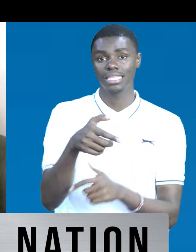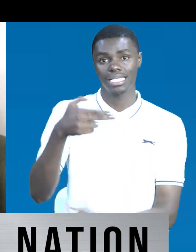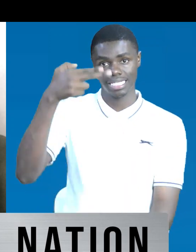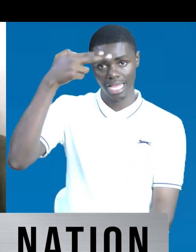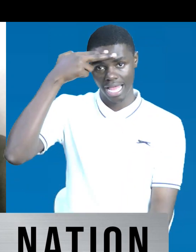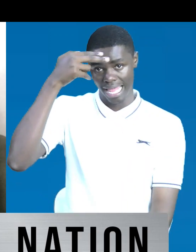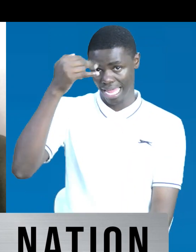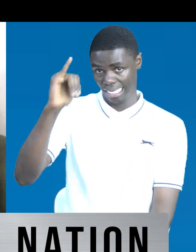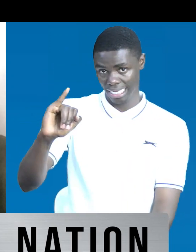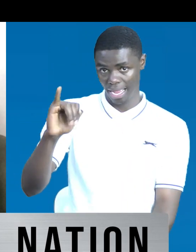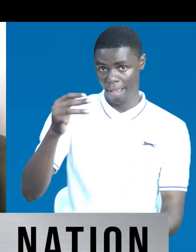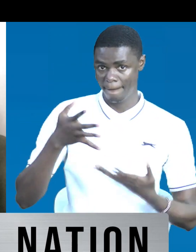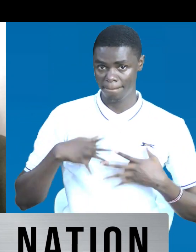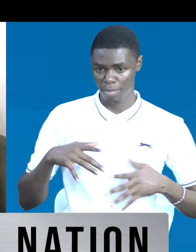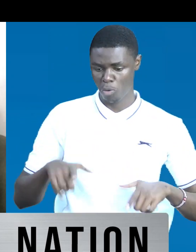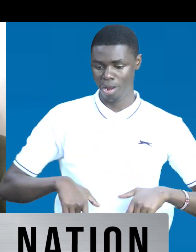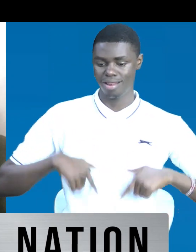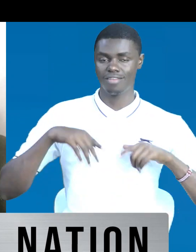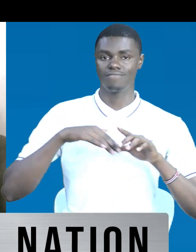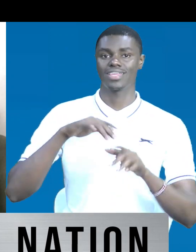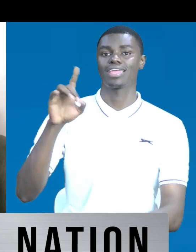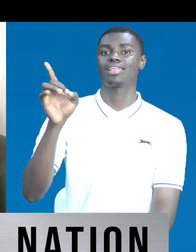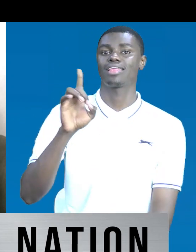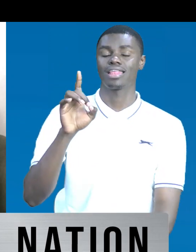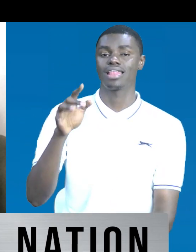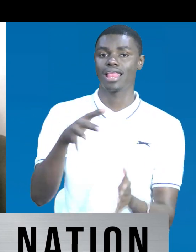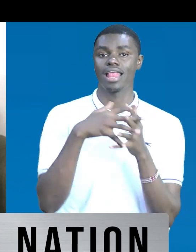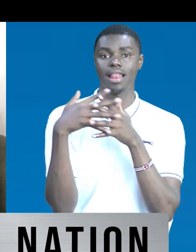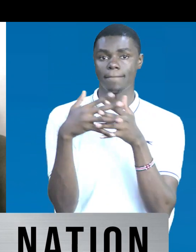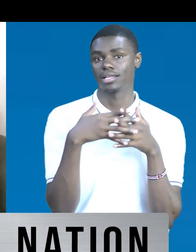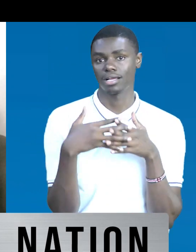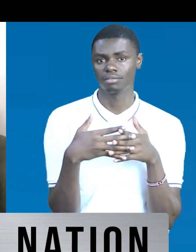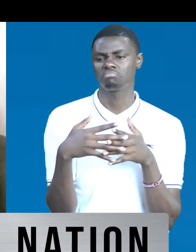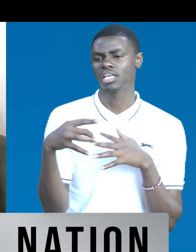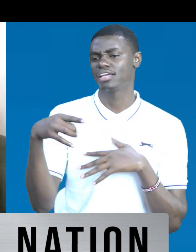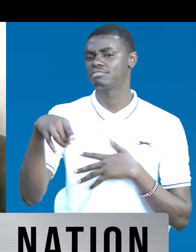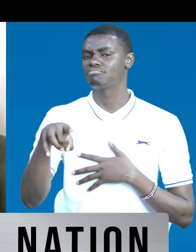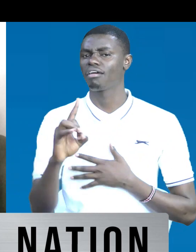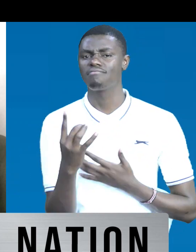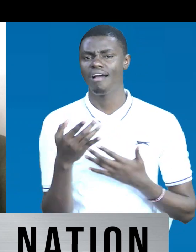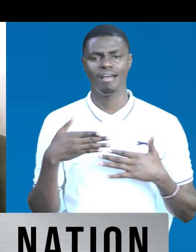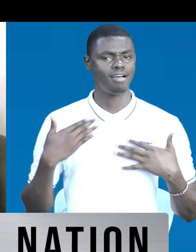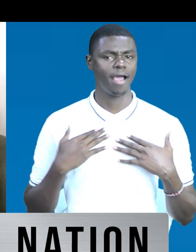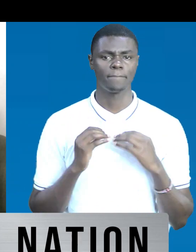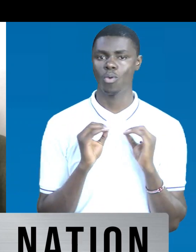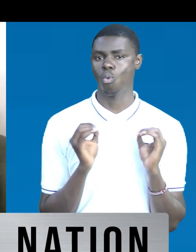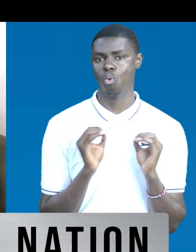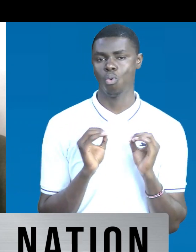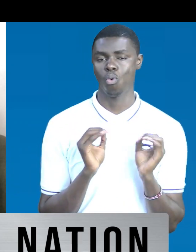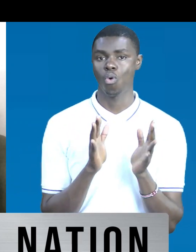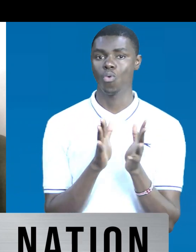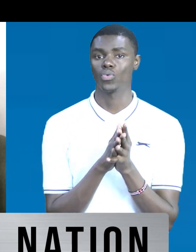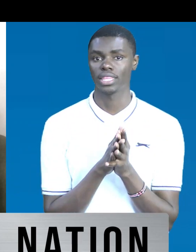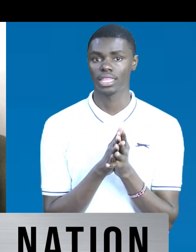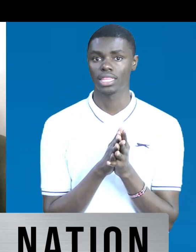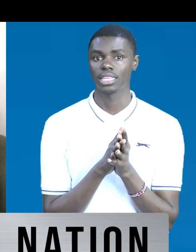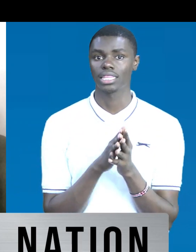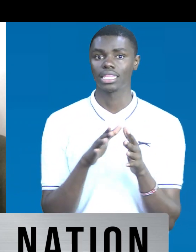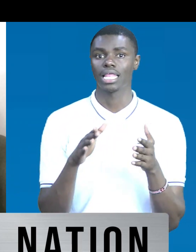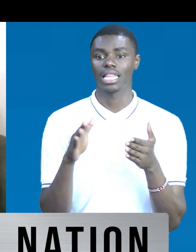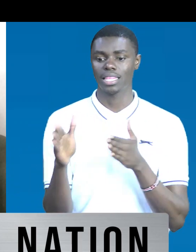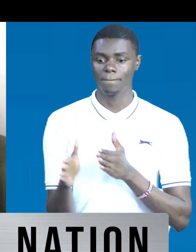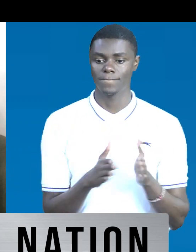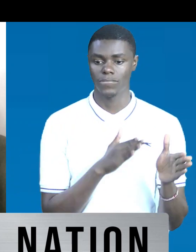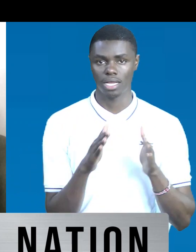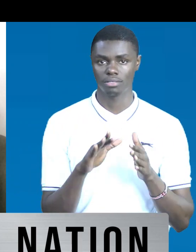Haitians who were living in America, Okay. who were not happy with the the arrangement